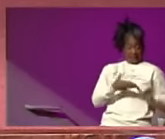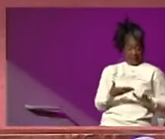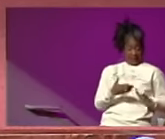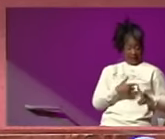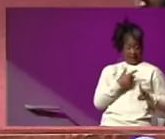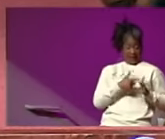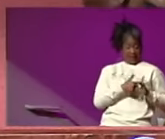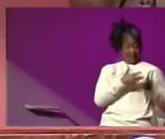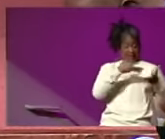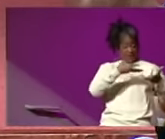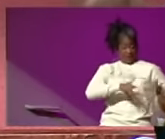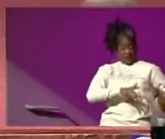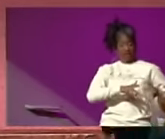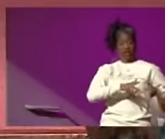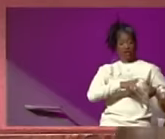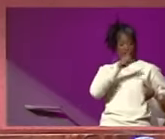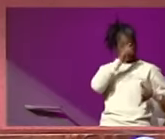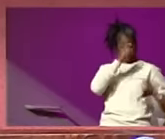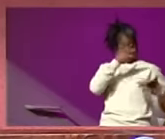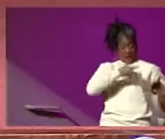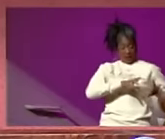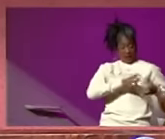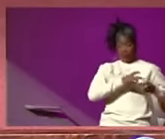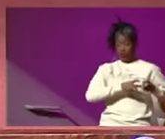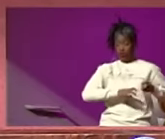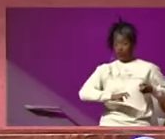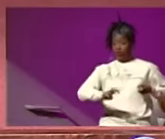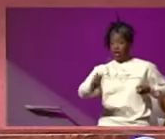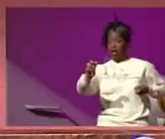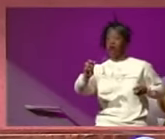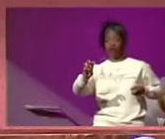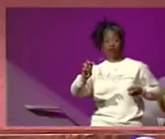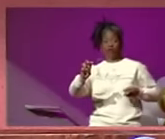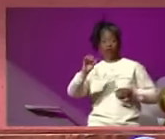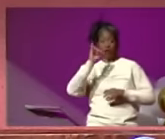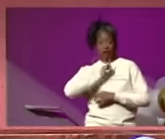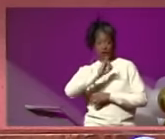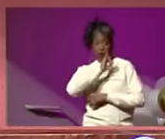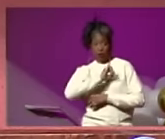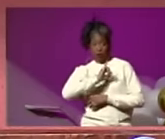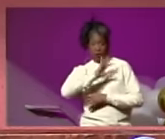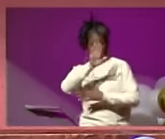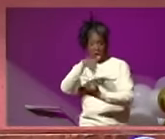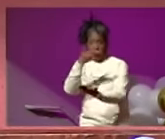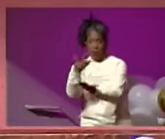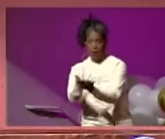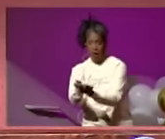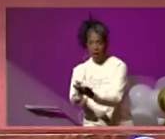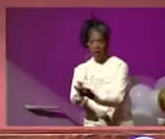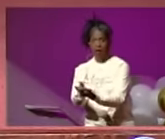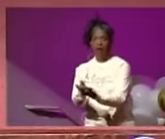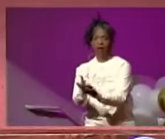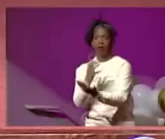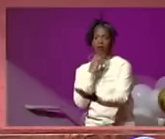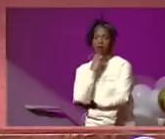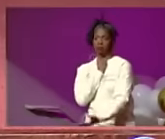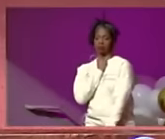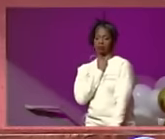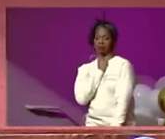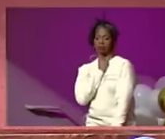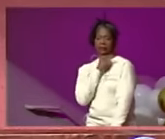to Israel, and then hears Herod got a son who's a fool.